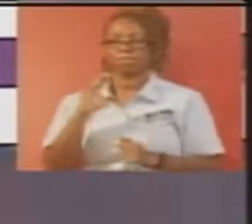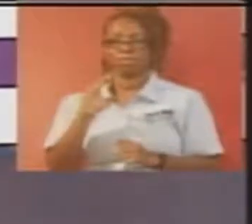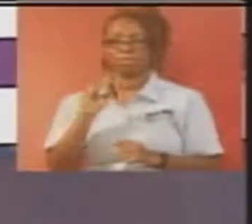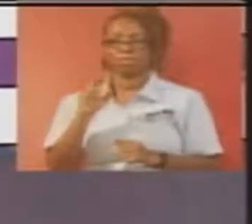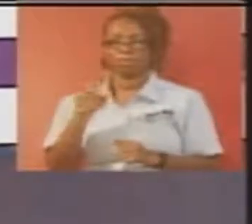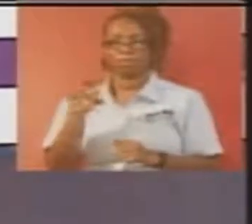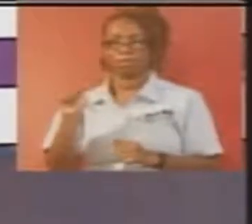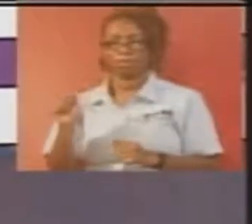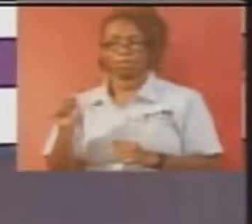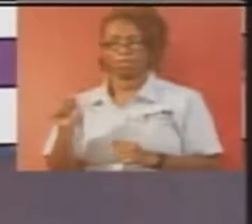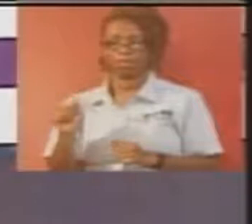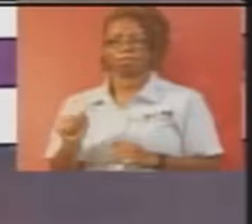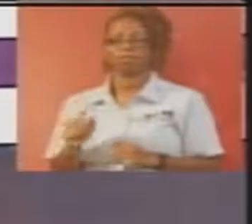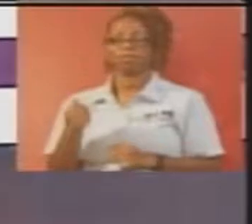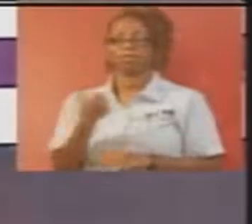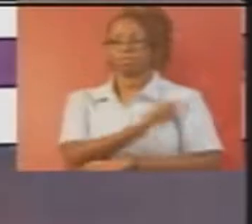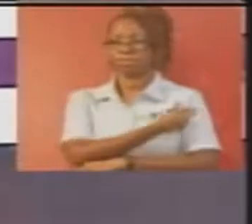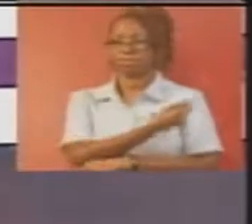September 2020.